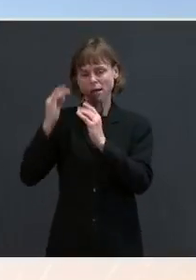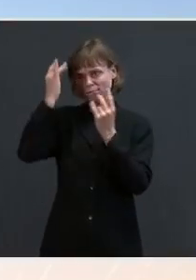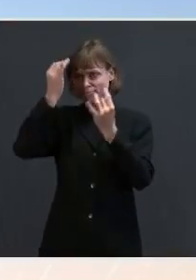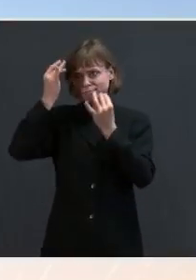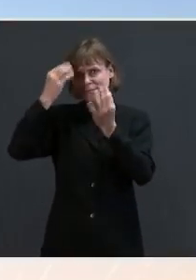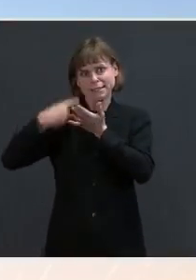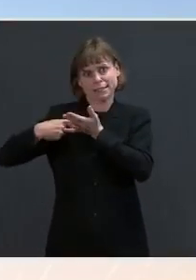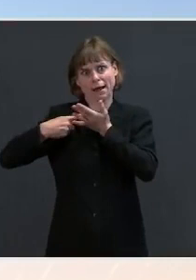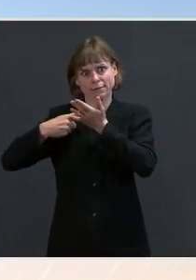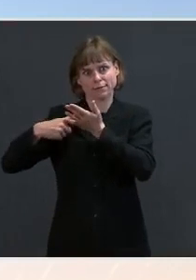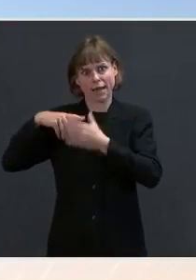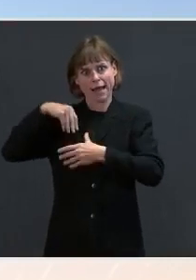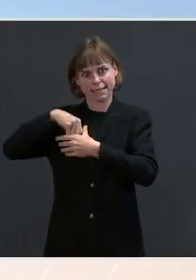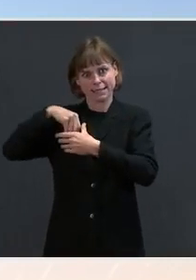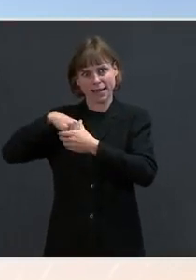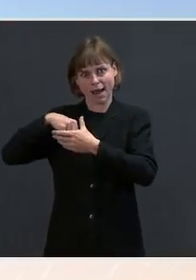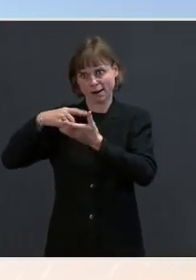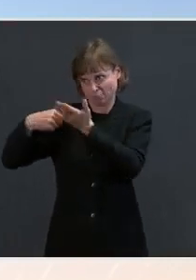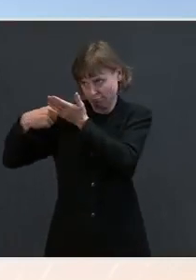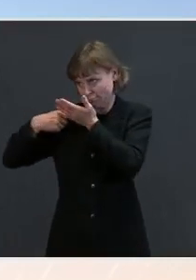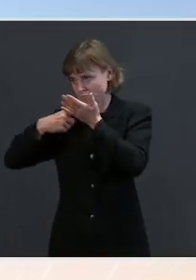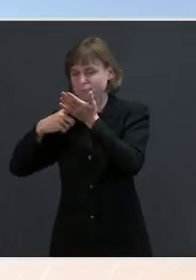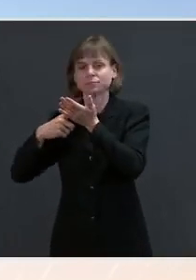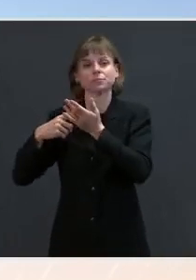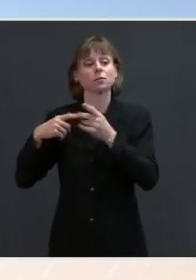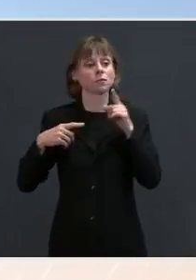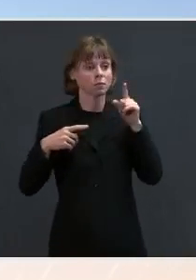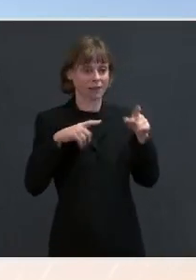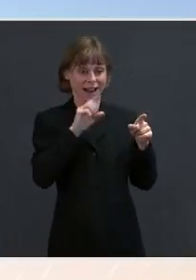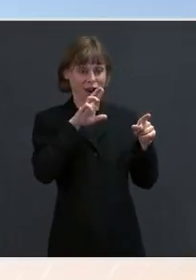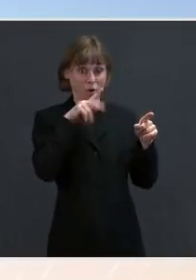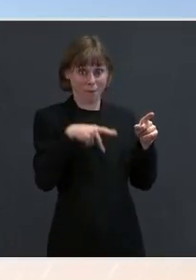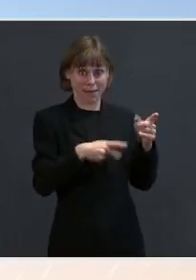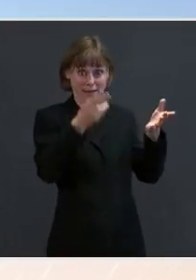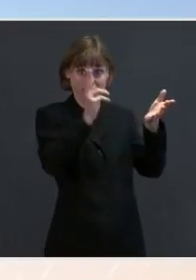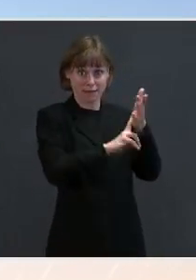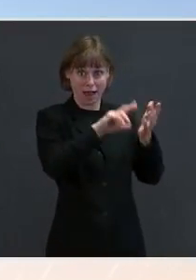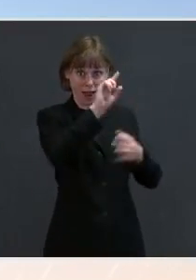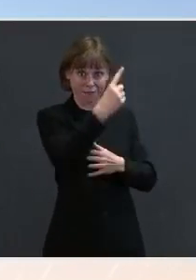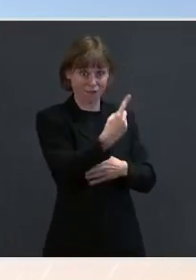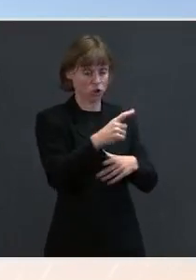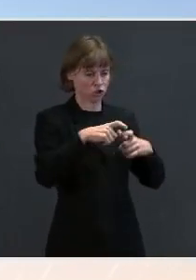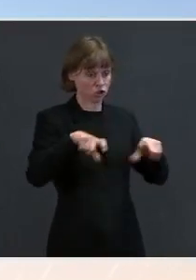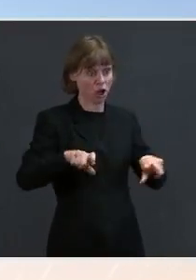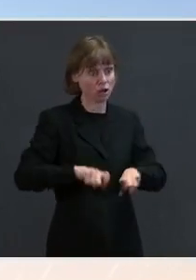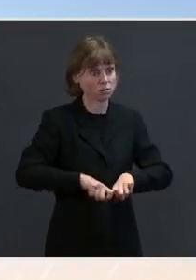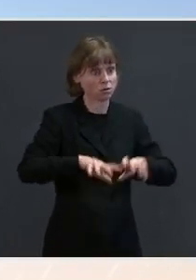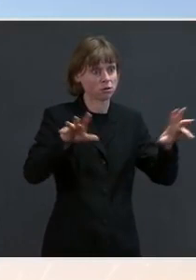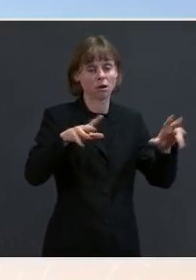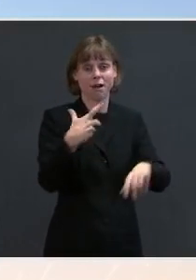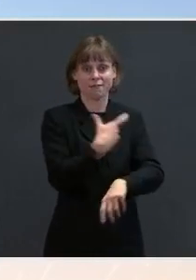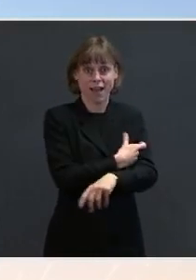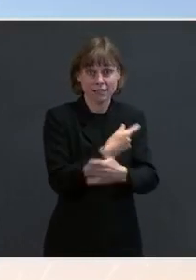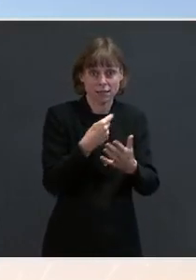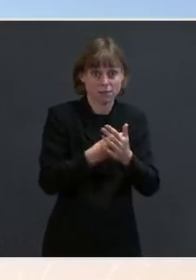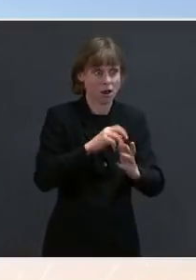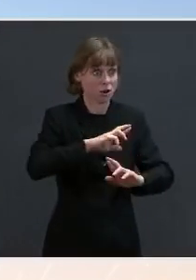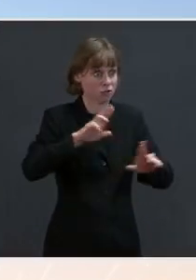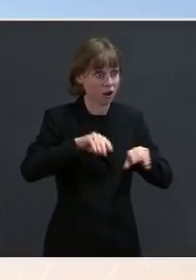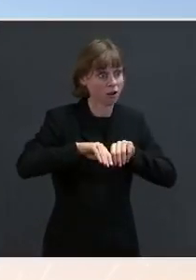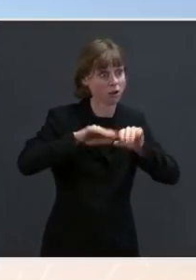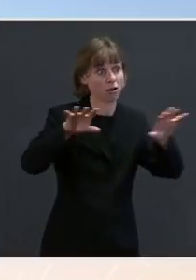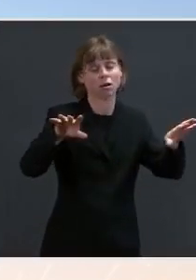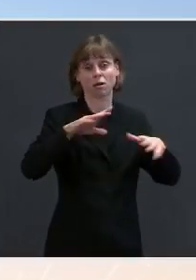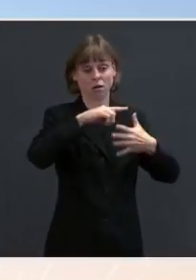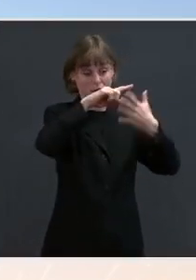until after that bill is signed, after those checks are going out to Americans, after that vaccine money is going out, after the money